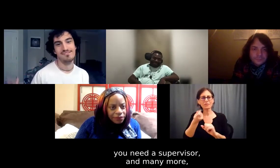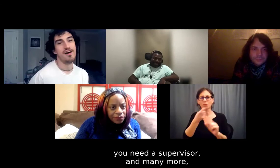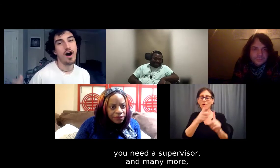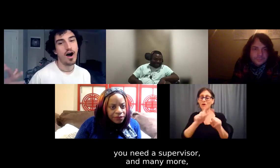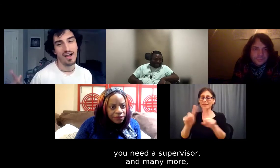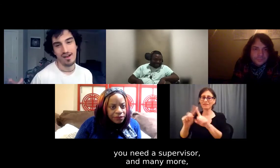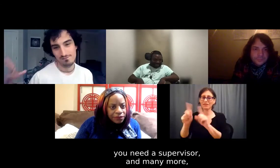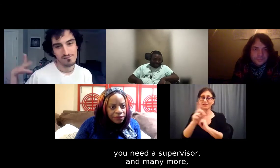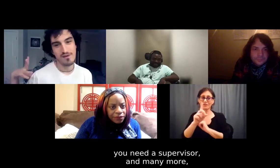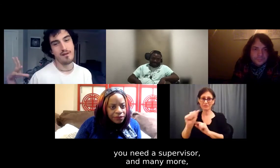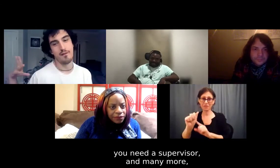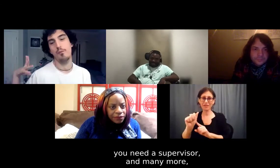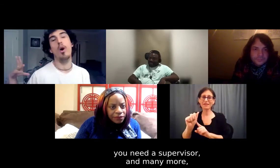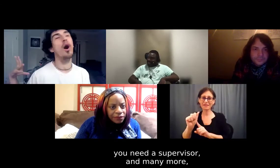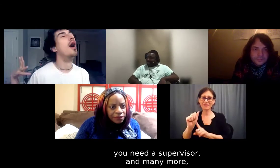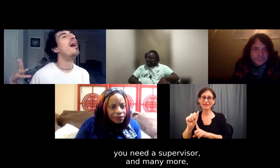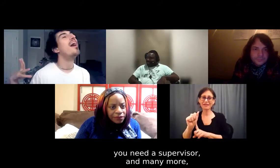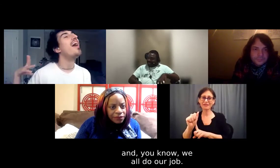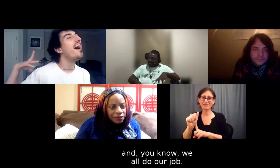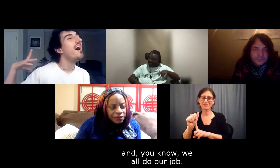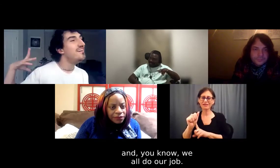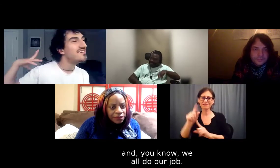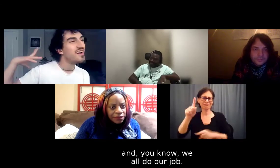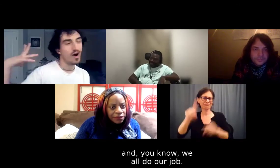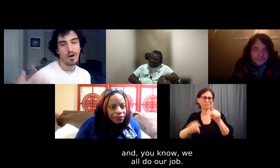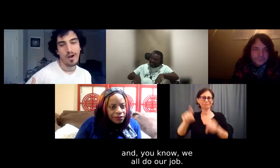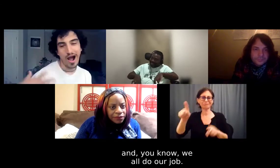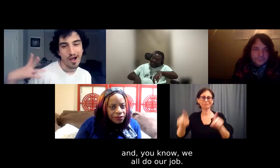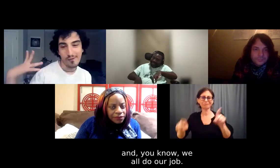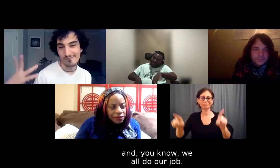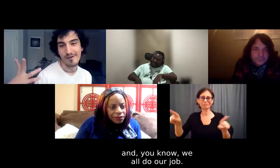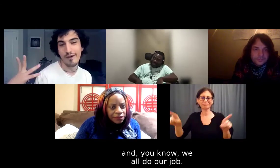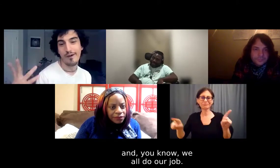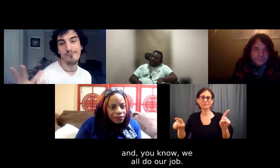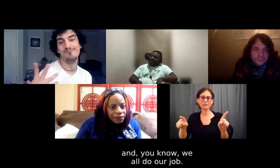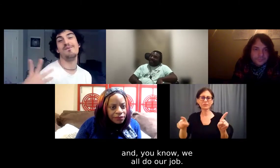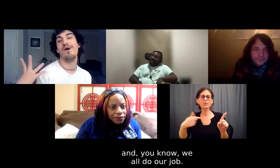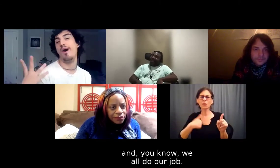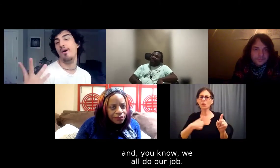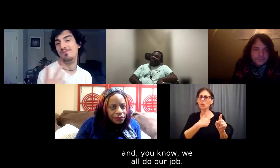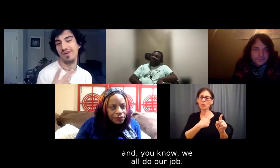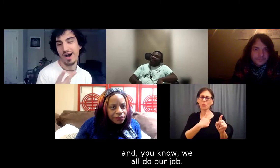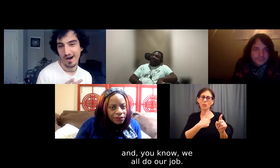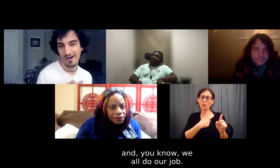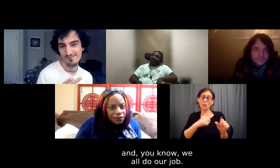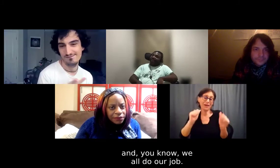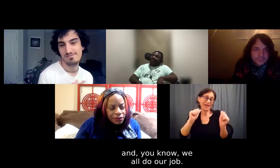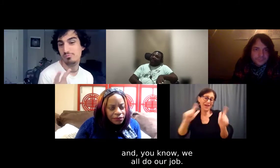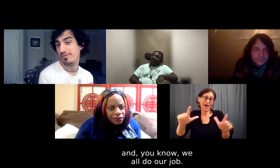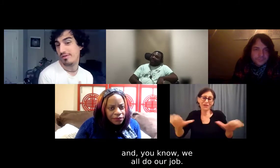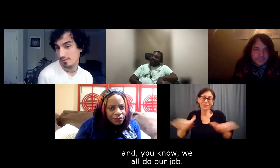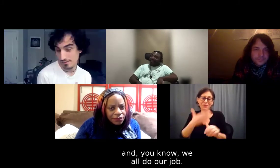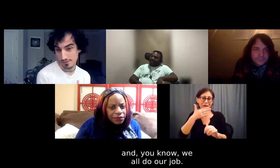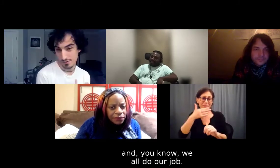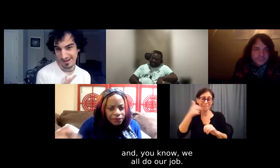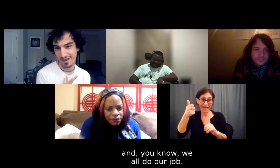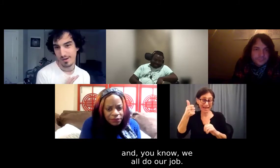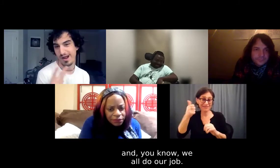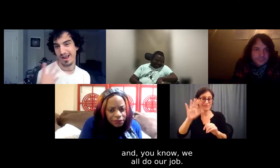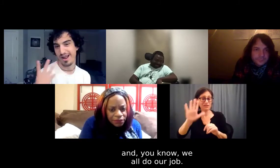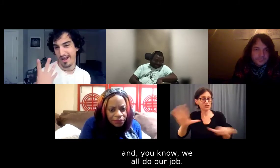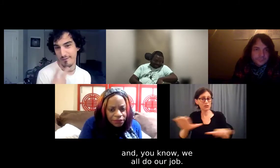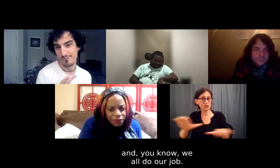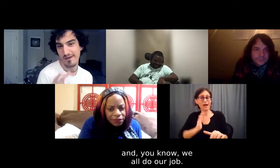Elizabeth and many more. And you know, we all do our job